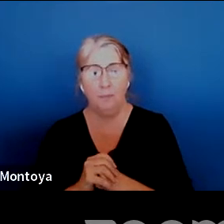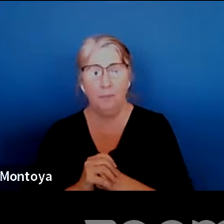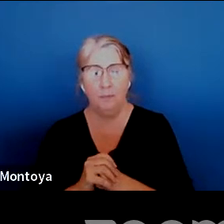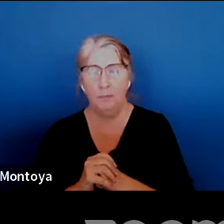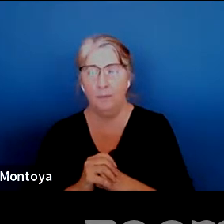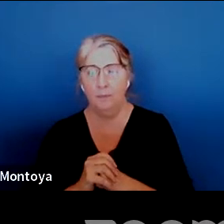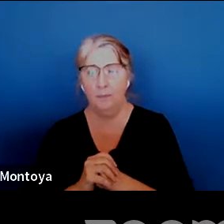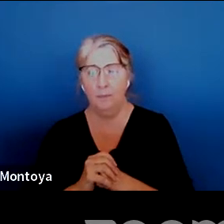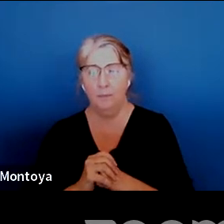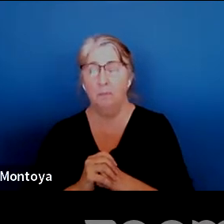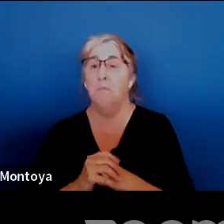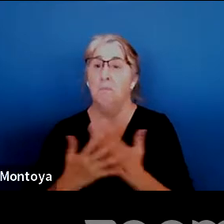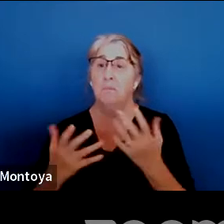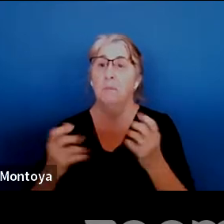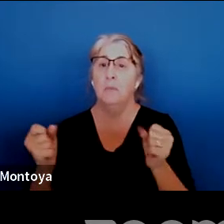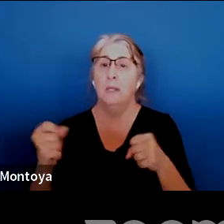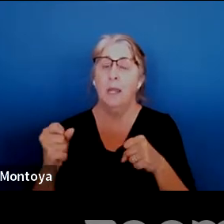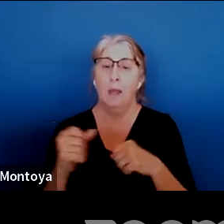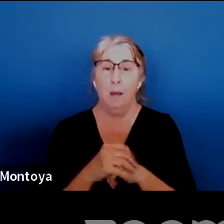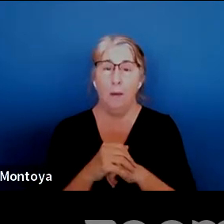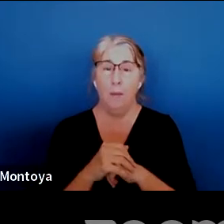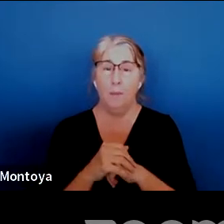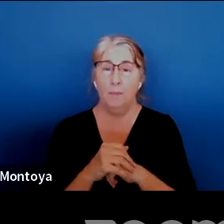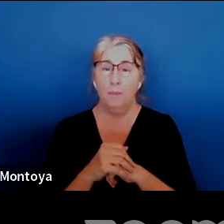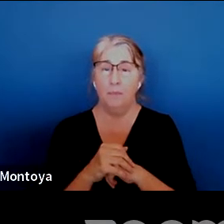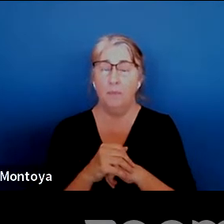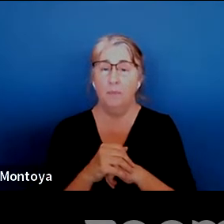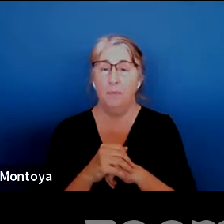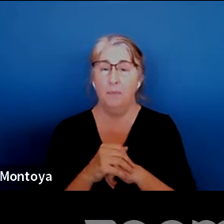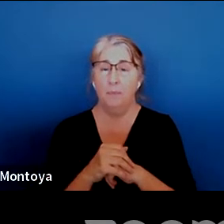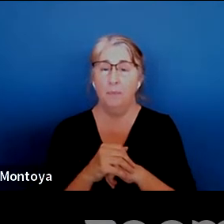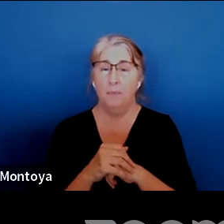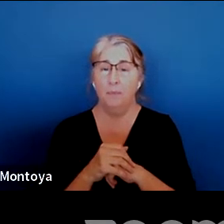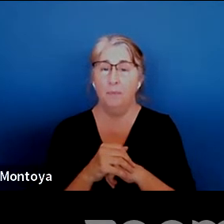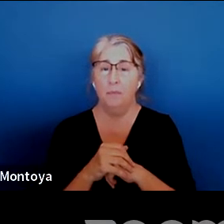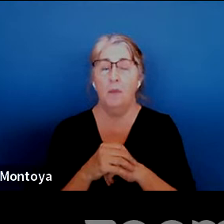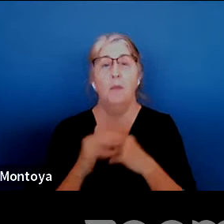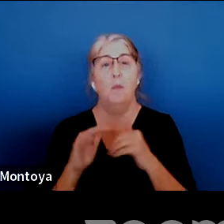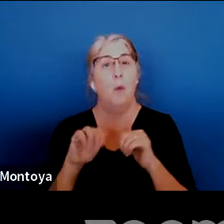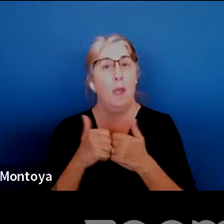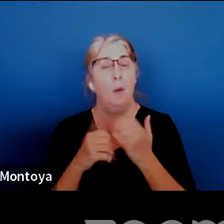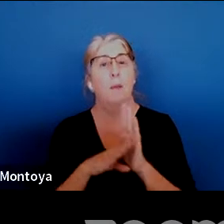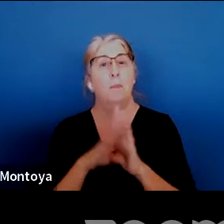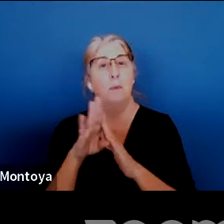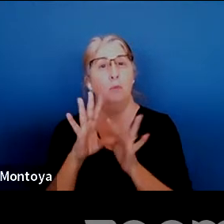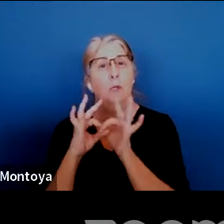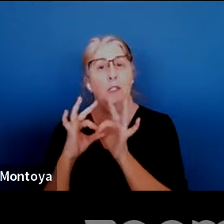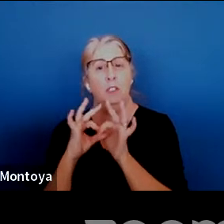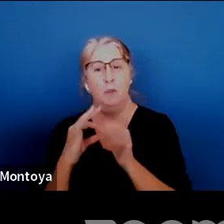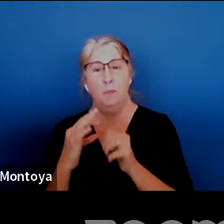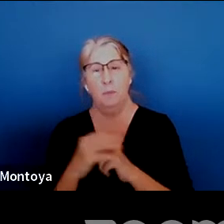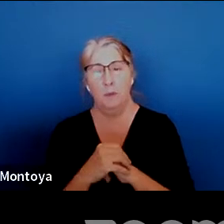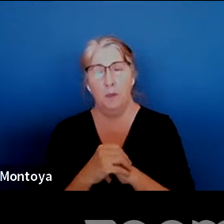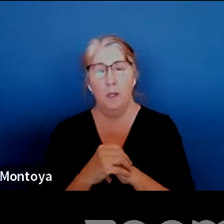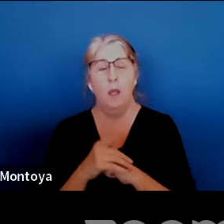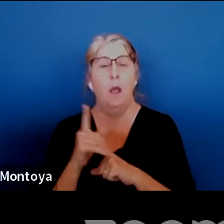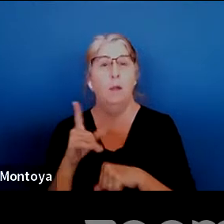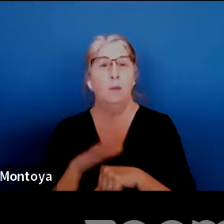Yeah, so the way I have fun with SHIP is I am on the Voters Choice Act